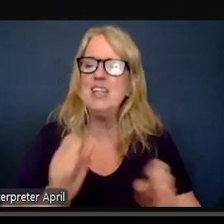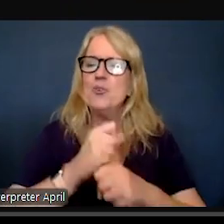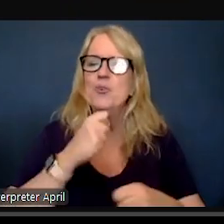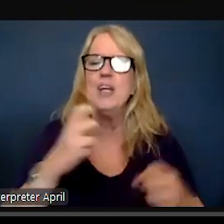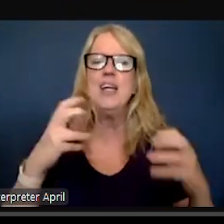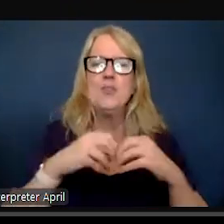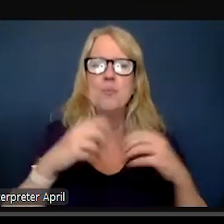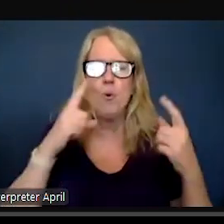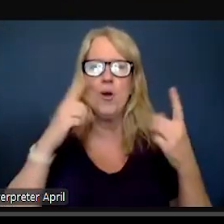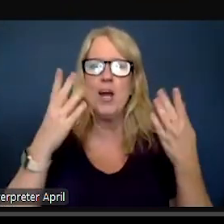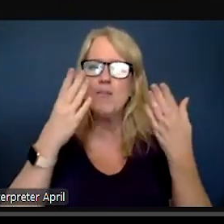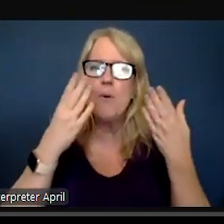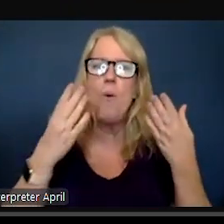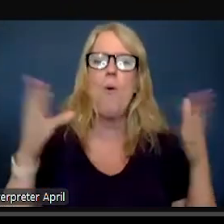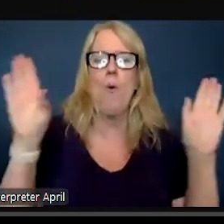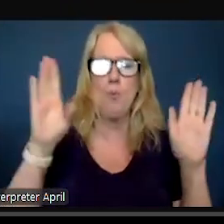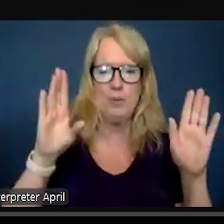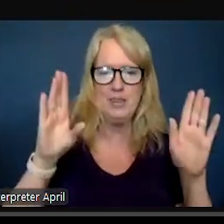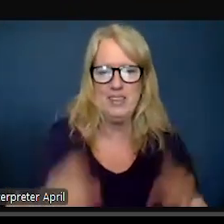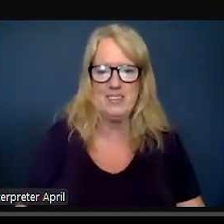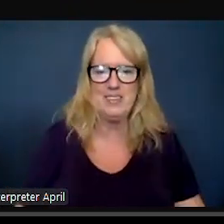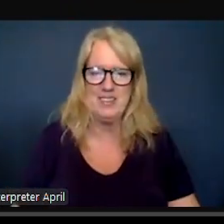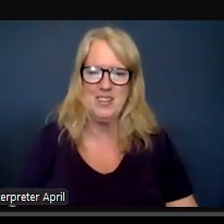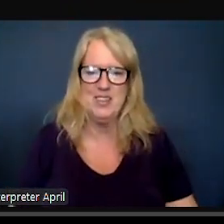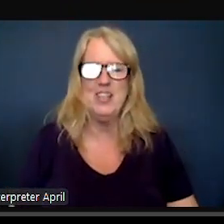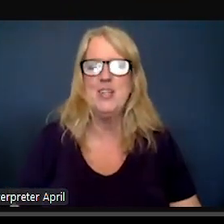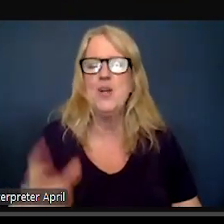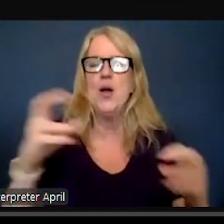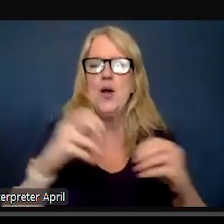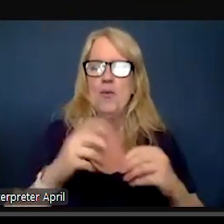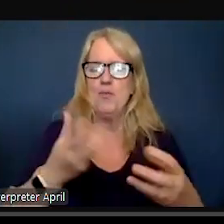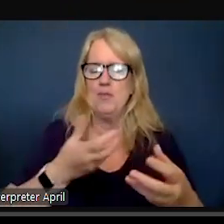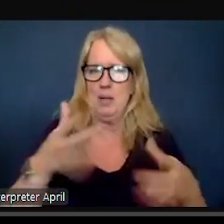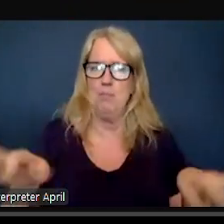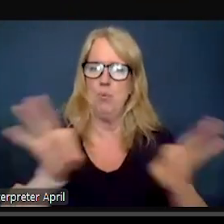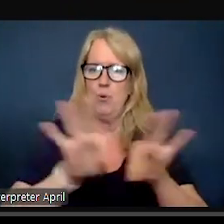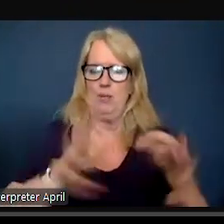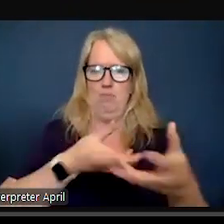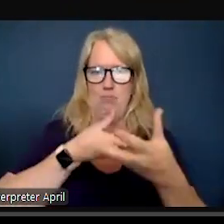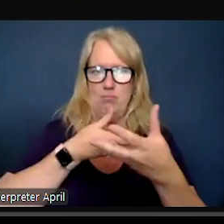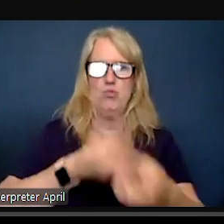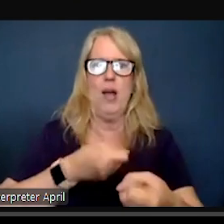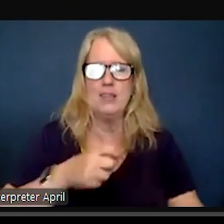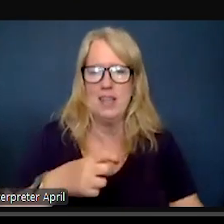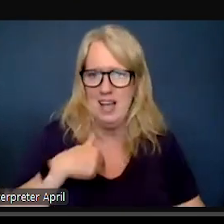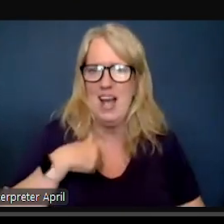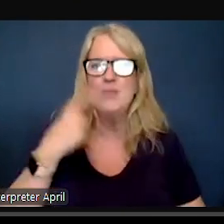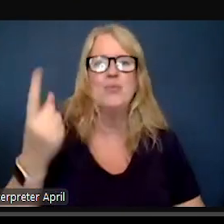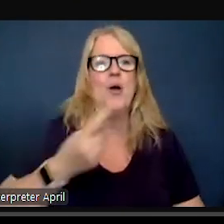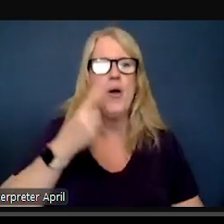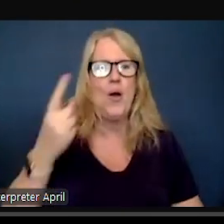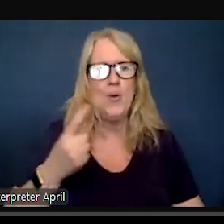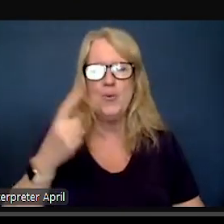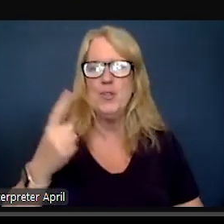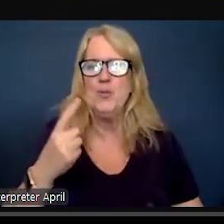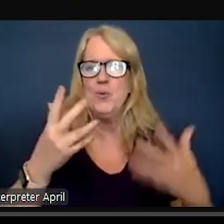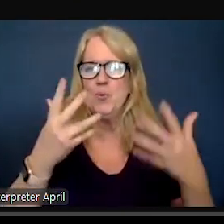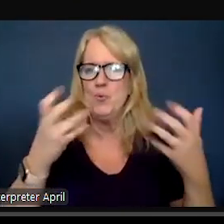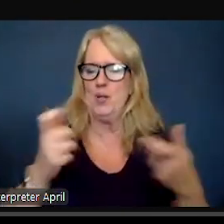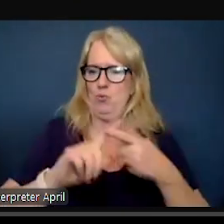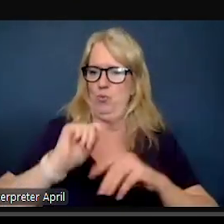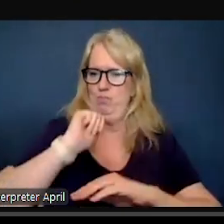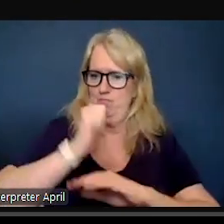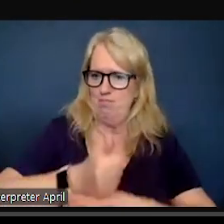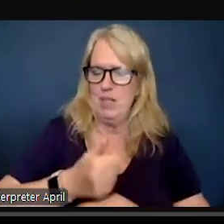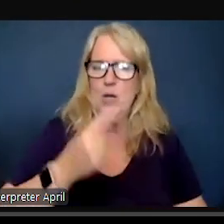that openness and sense of rapport and trust that, again, I just feel like I would always want to set a